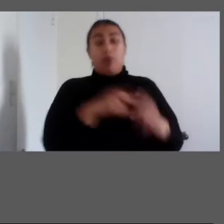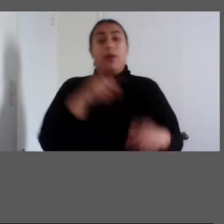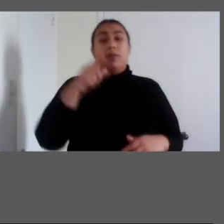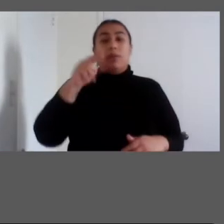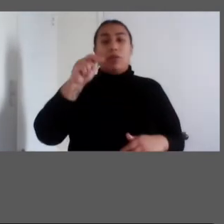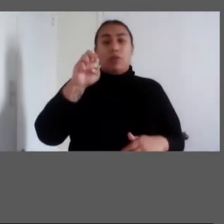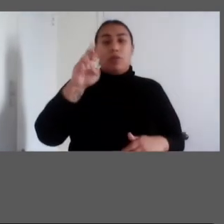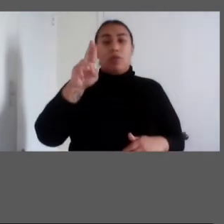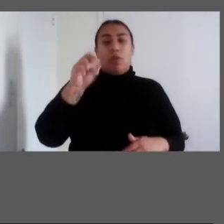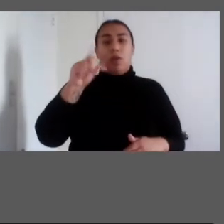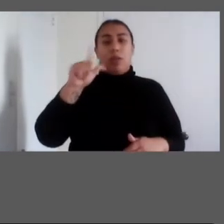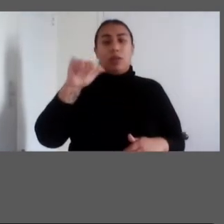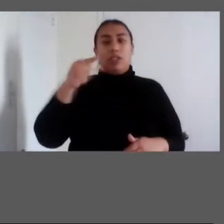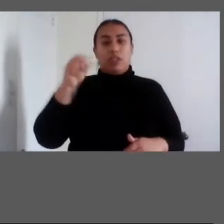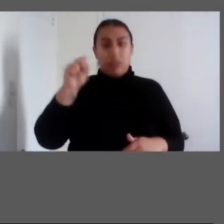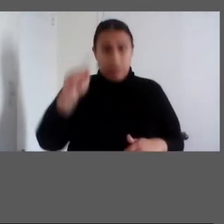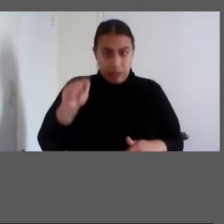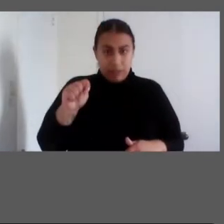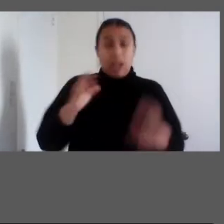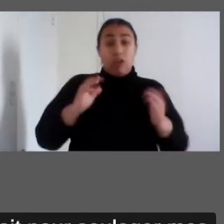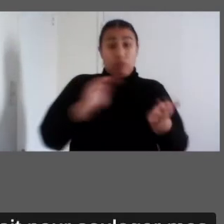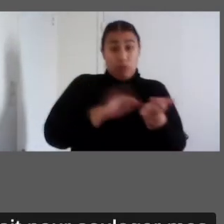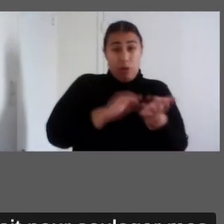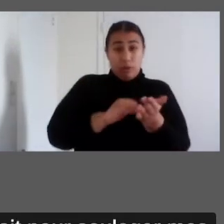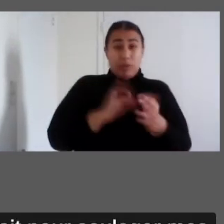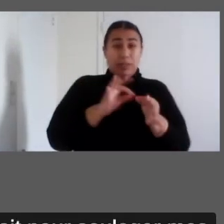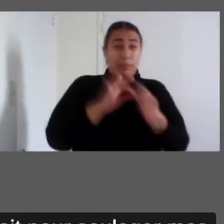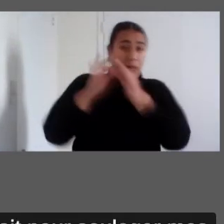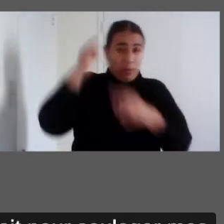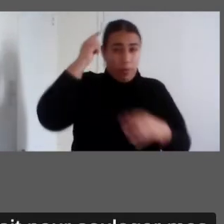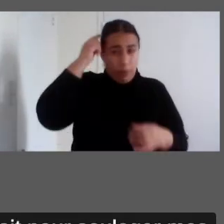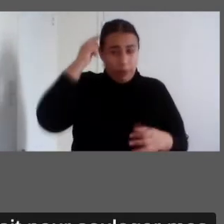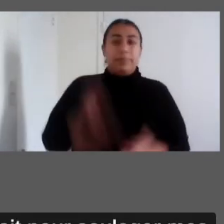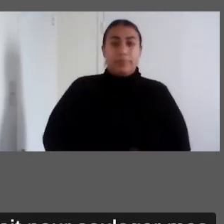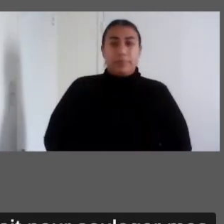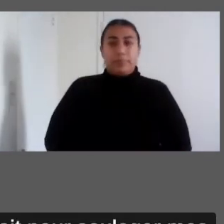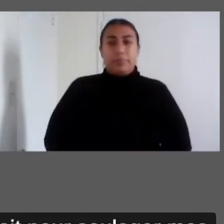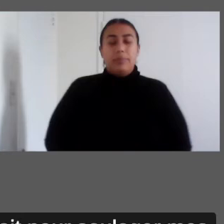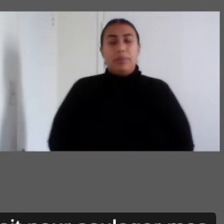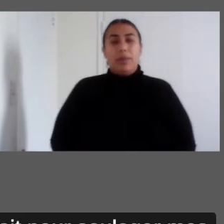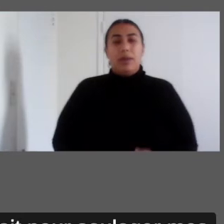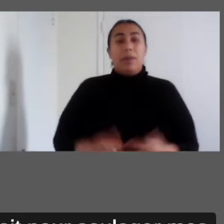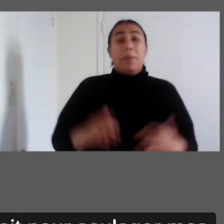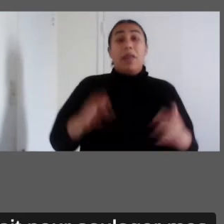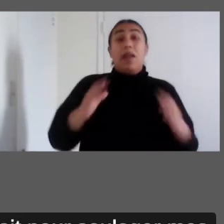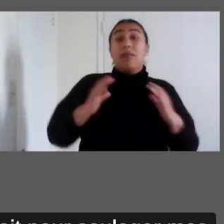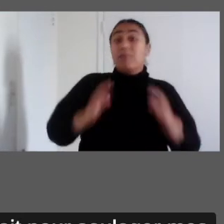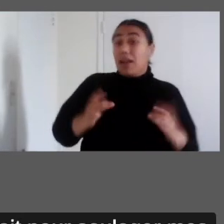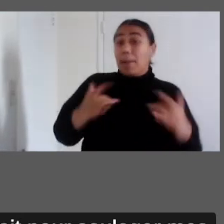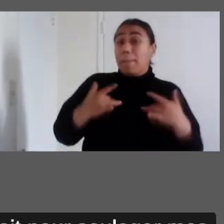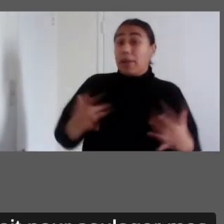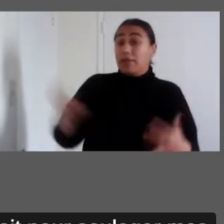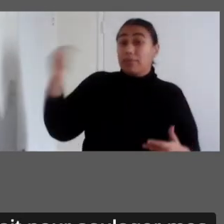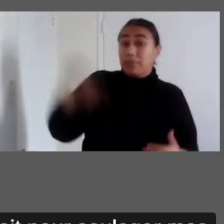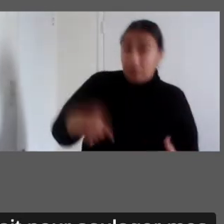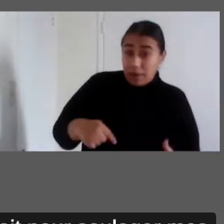neurologist. They gave me their opinion. They gave me their treatment options. None of it has worked thus far. So I am here today to see if there's anything else that can be